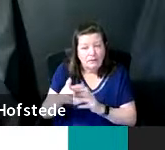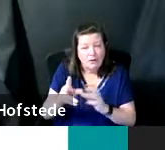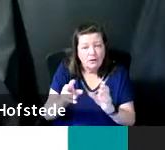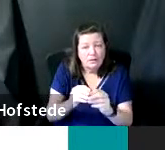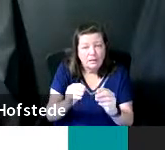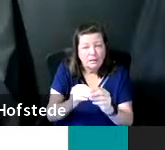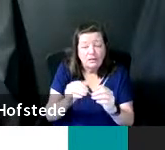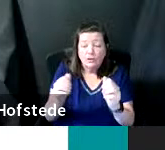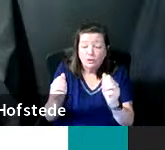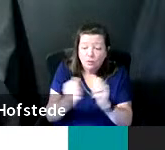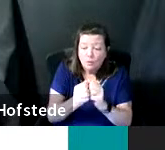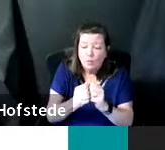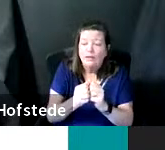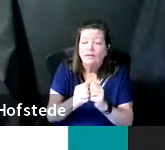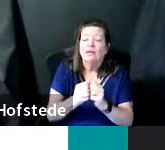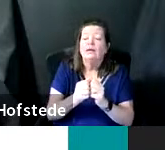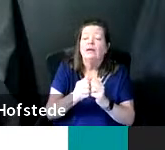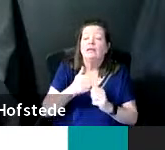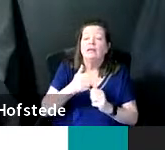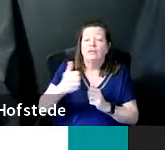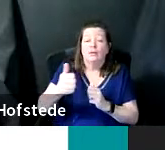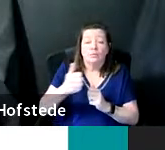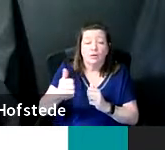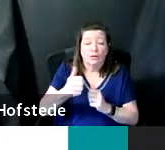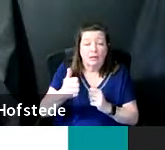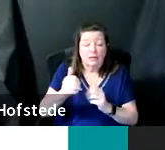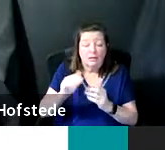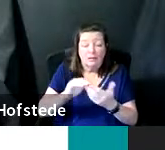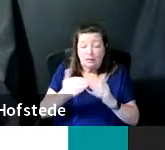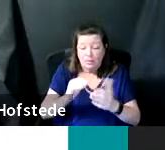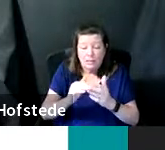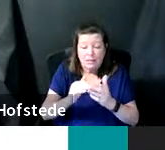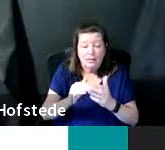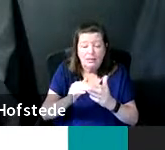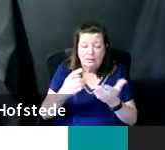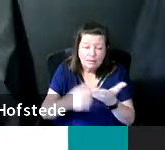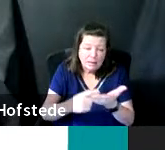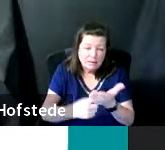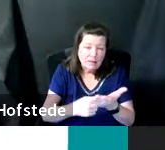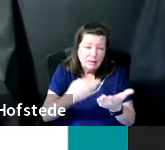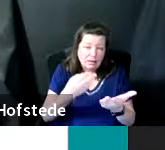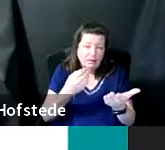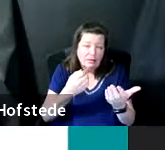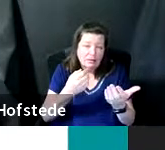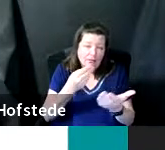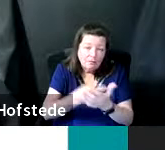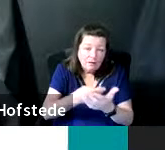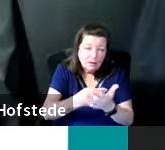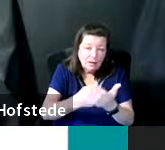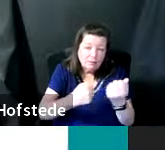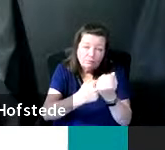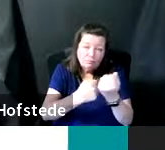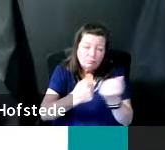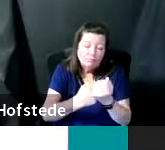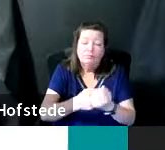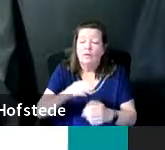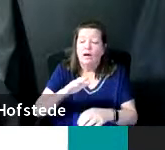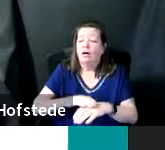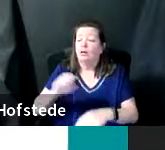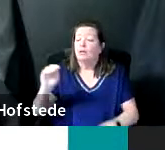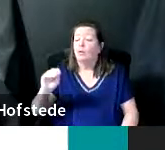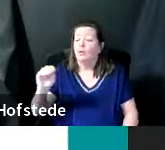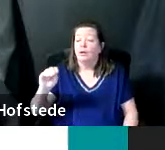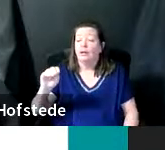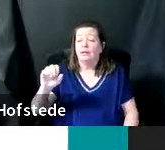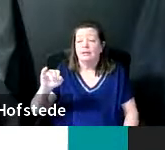the Joint Committee on Transportation discussing the funding bill on the Oregon side, and so keep seeing